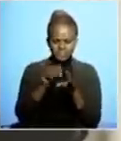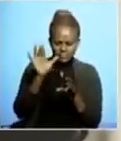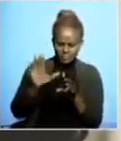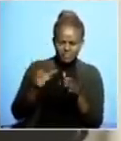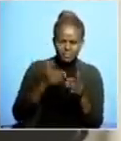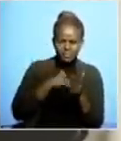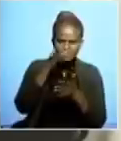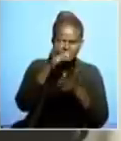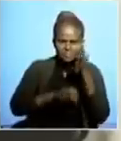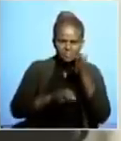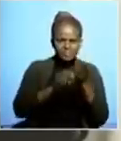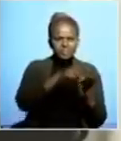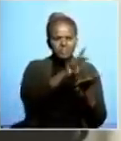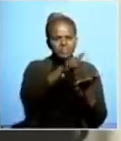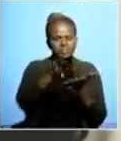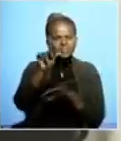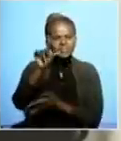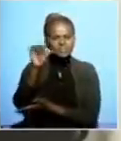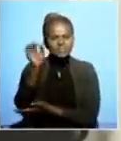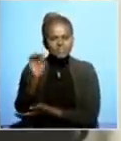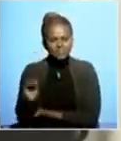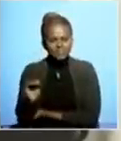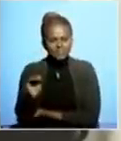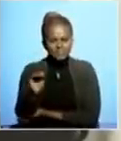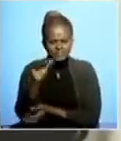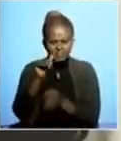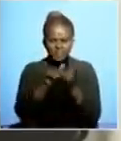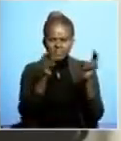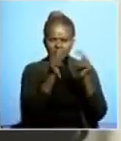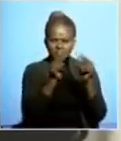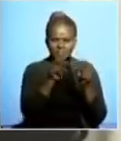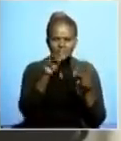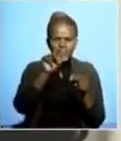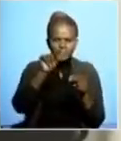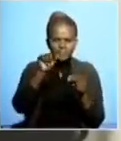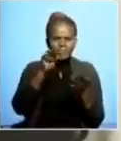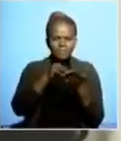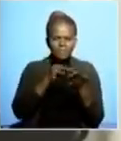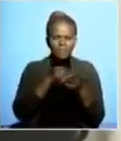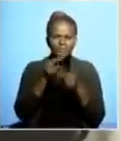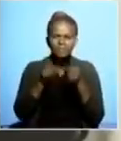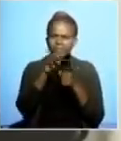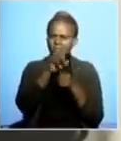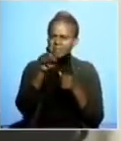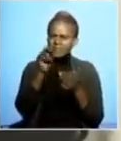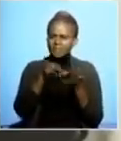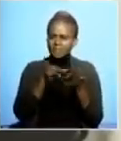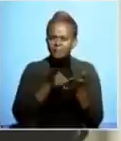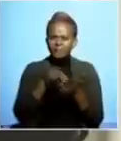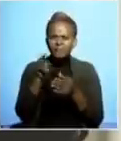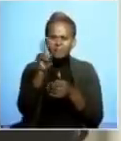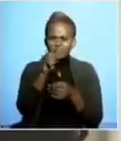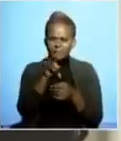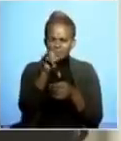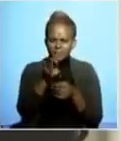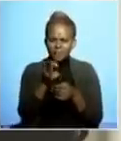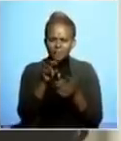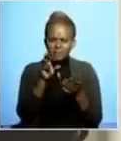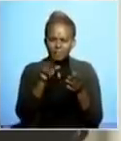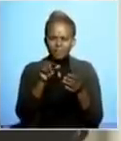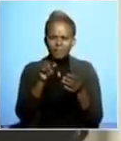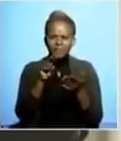clause for a down payment, 20%. If the contract is $100 million, the down payment is $20